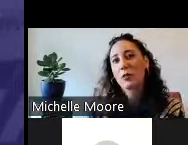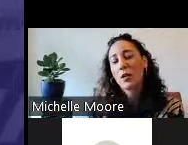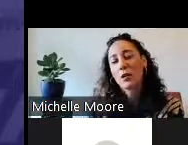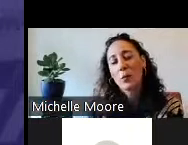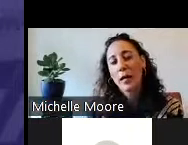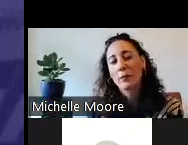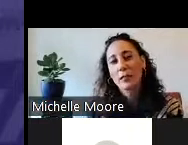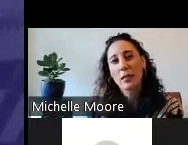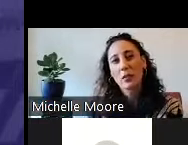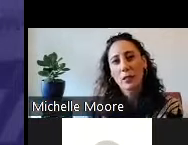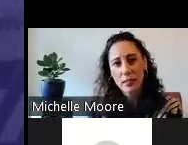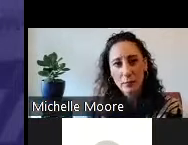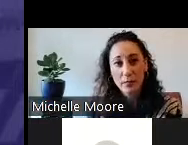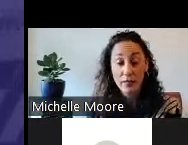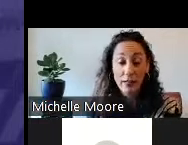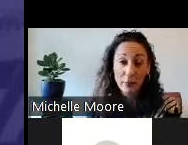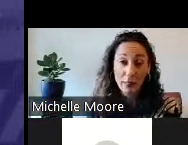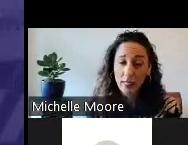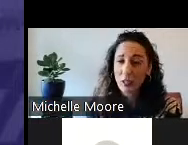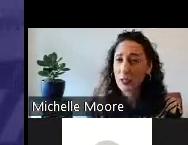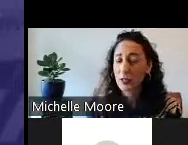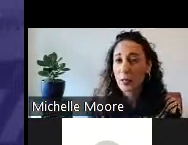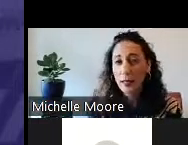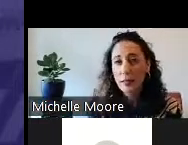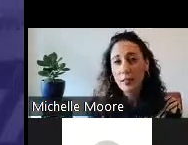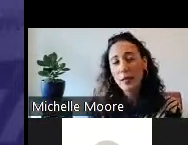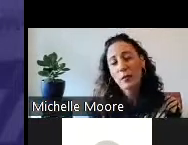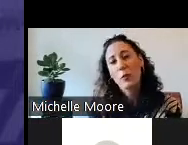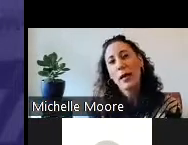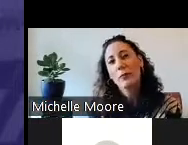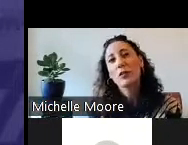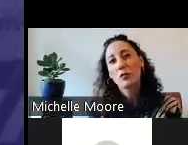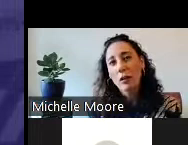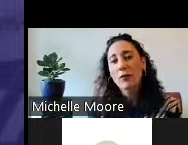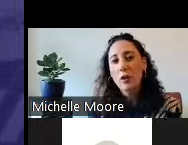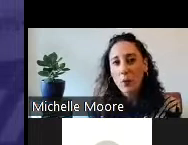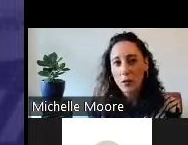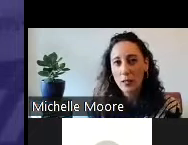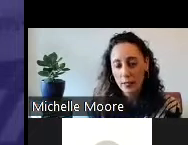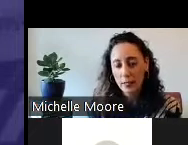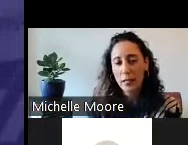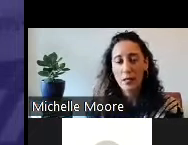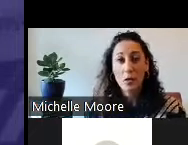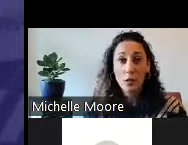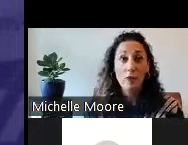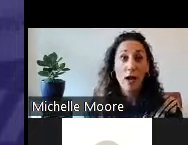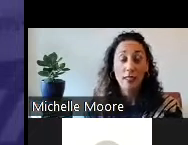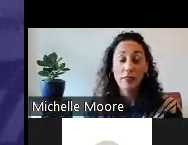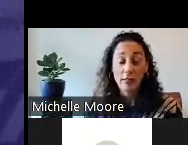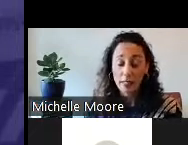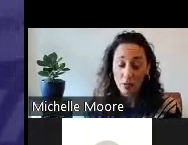Equals, you'll be able to take lots of the tips and the recommendations and guidance that will be able to strengthen your policies that look